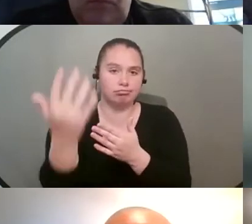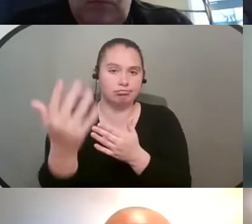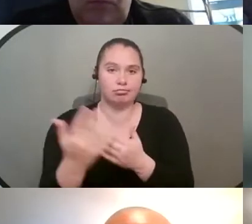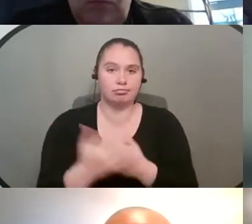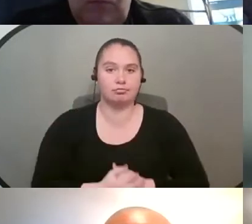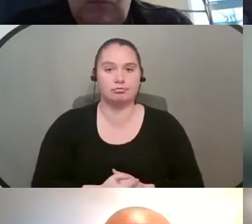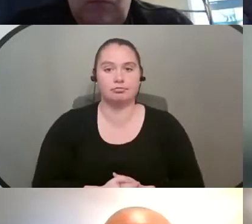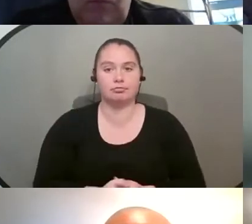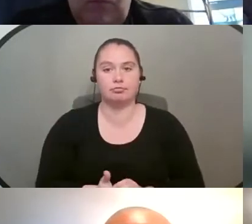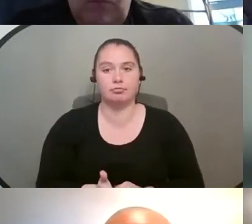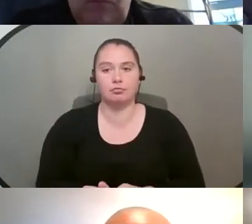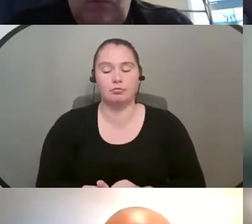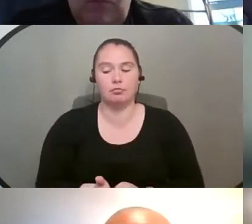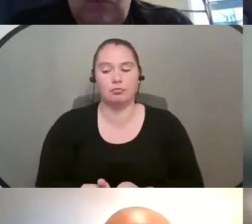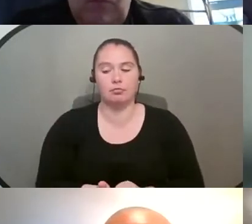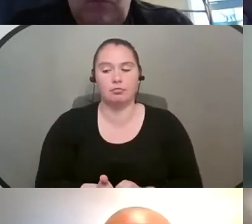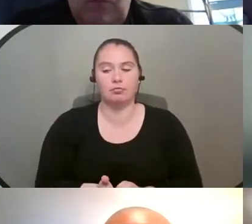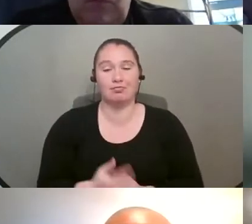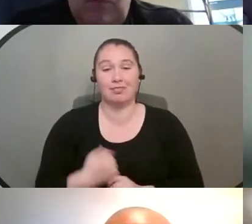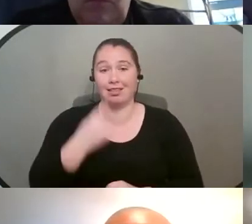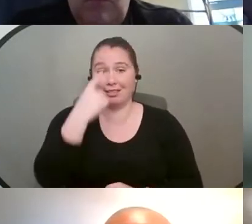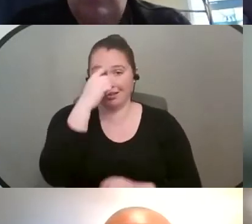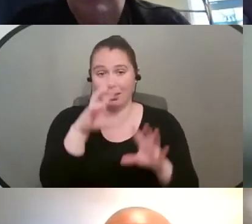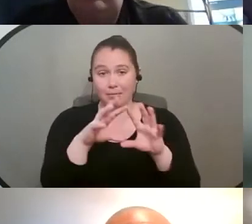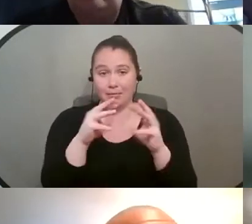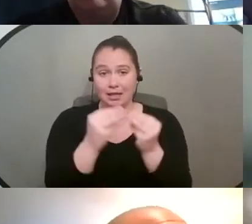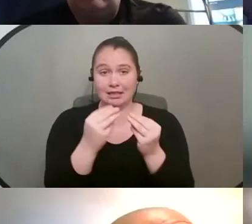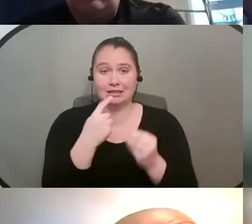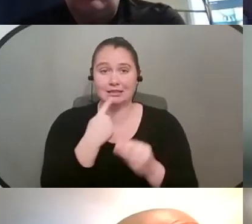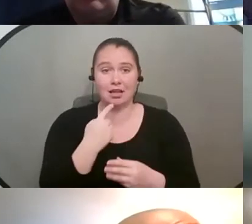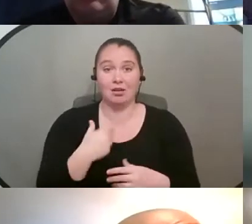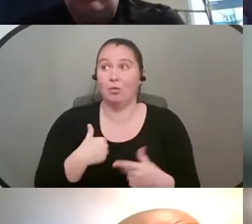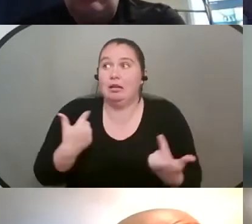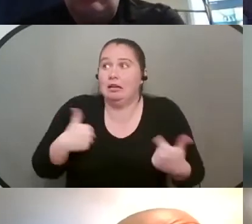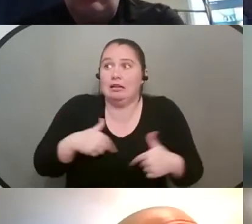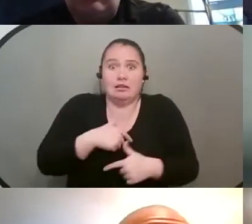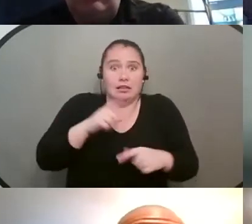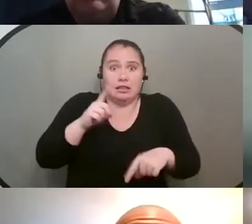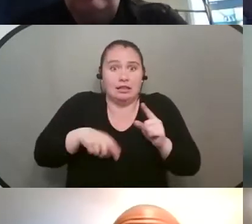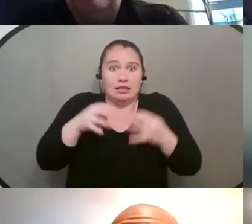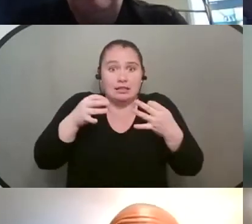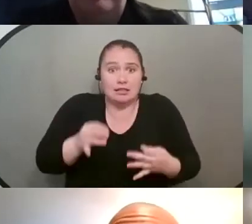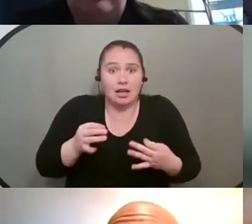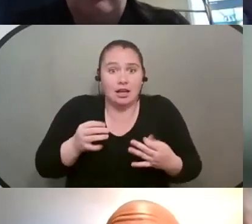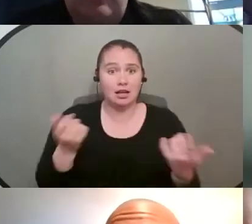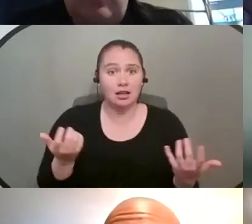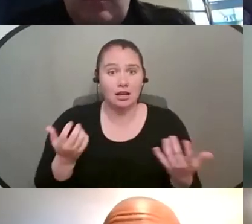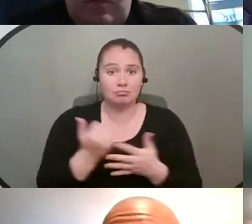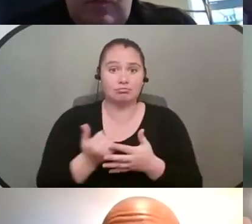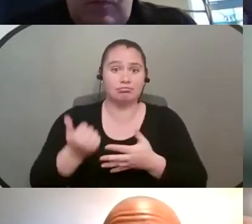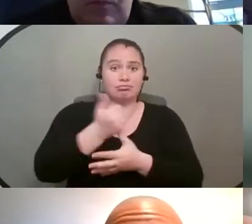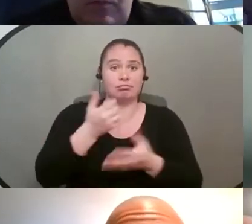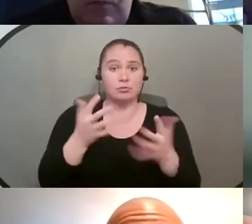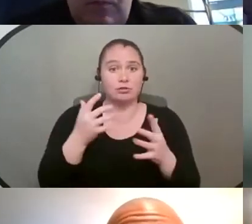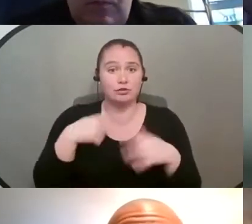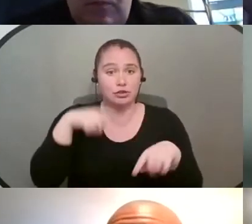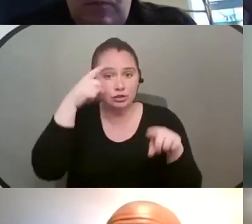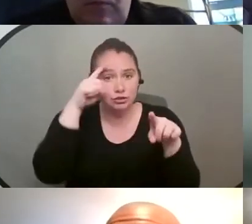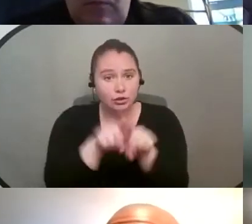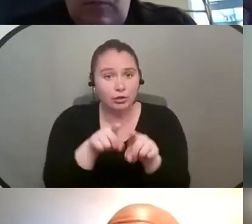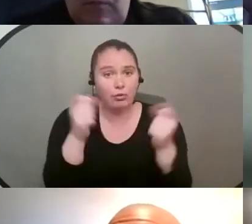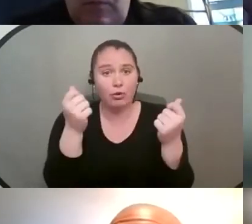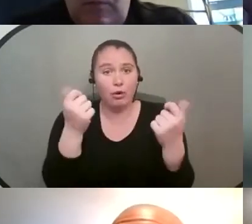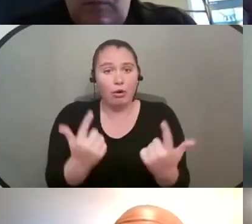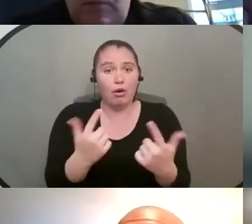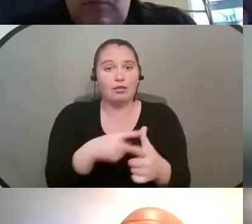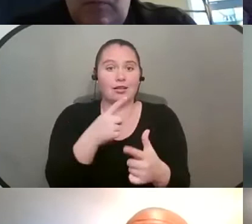Right. So I think the committee could say, yeah, we can't decide. These are all of our priorities. We agree with them as presented. And then